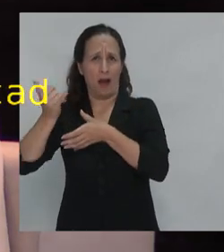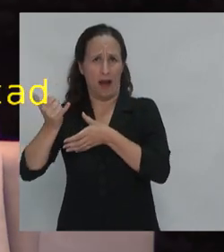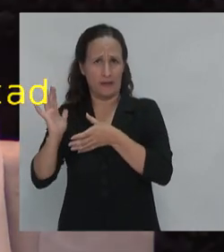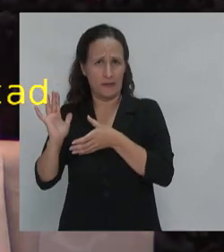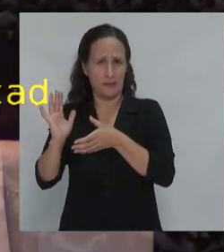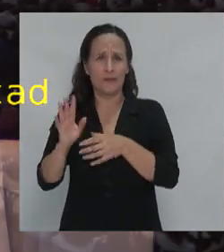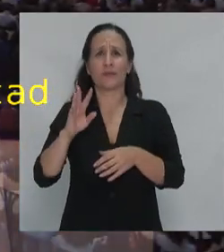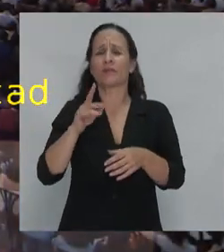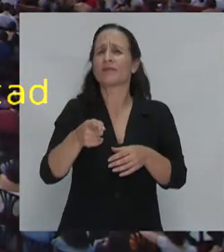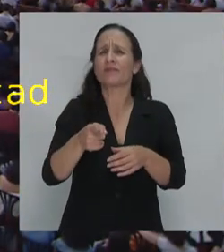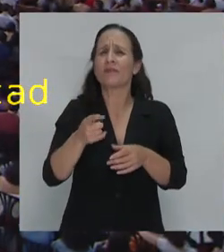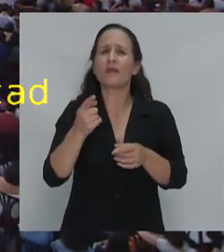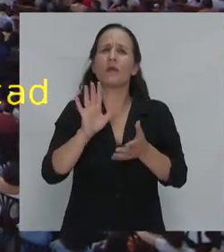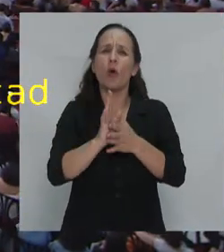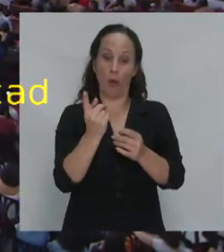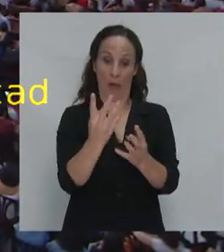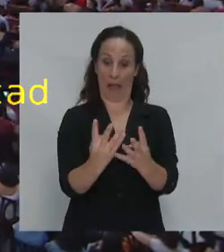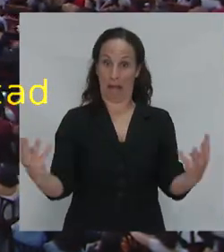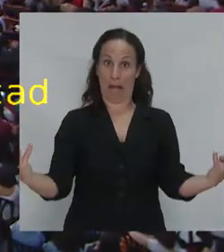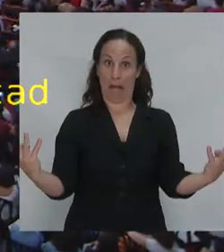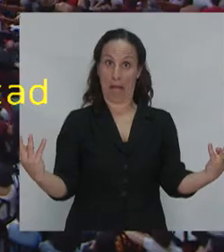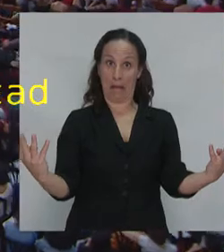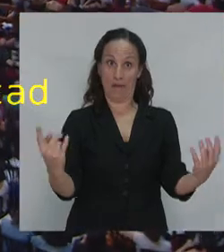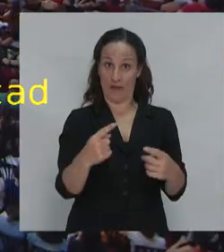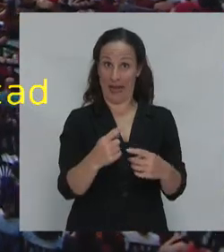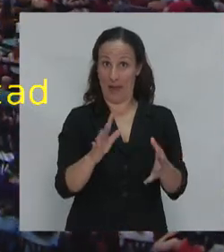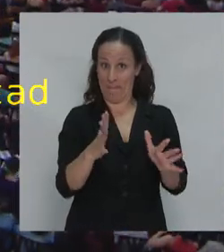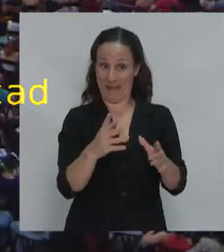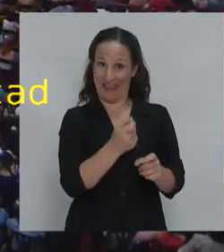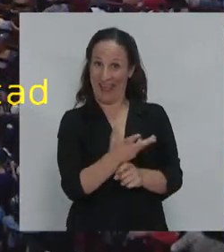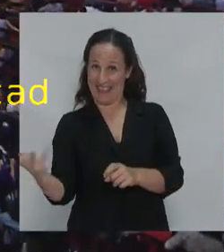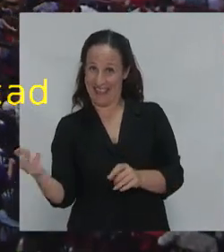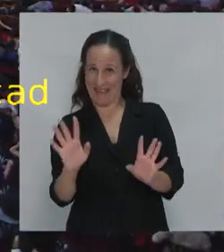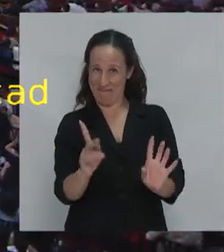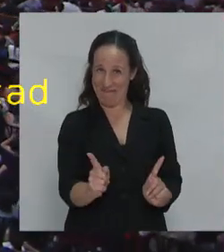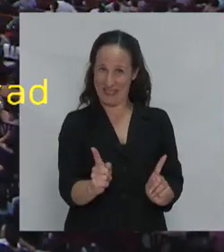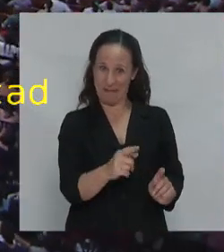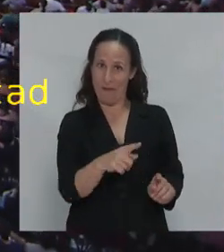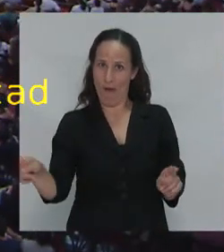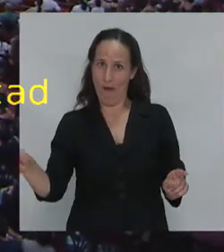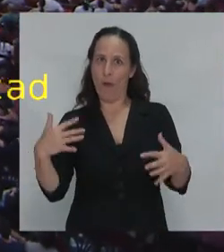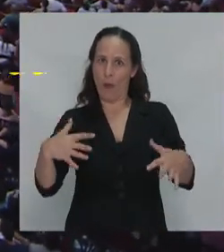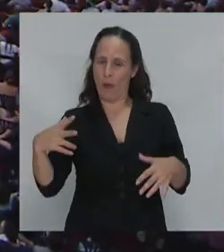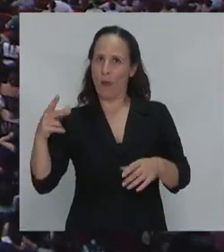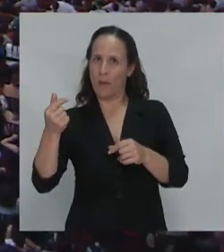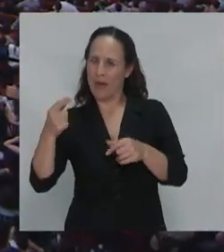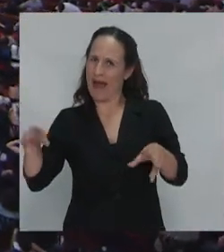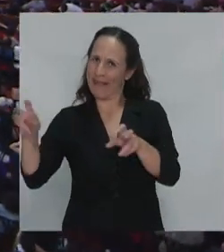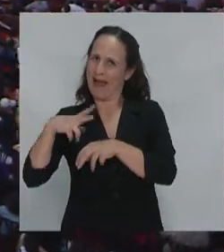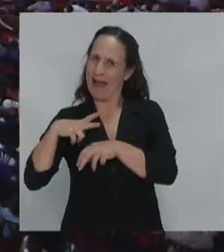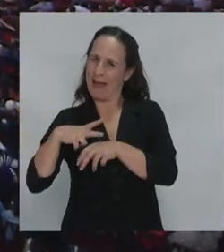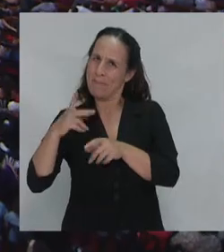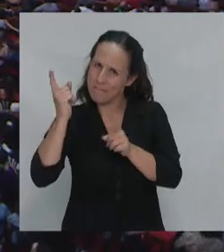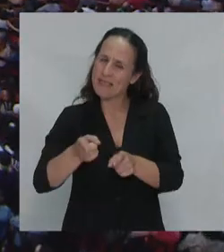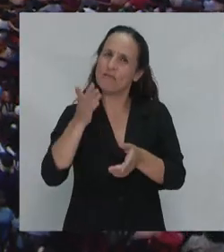maybe, owning as much wealth as 3.7 billion other people. We already also know that